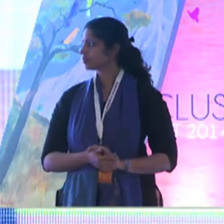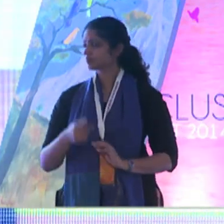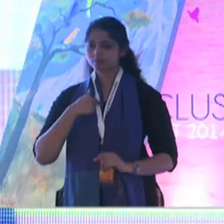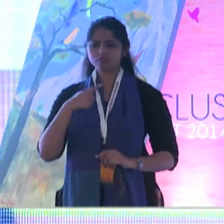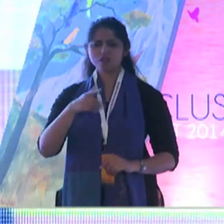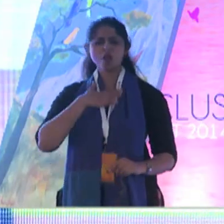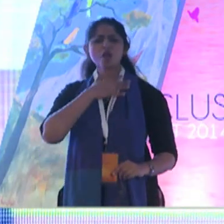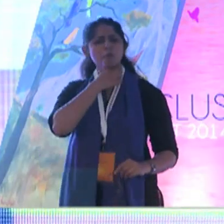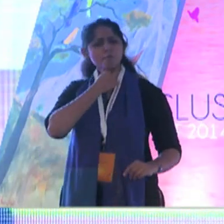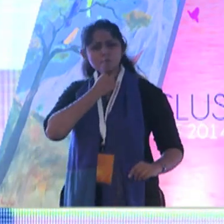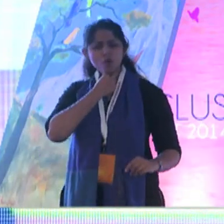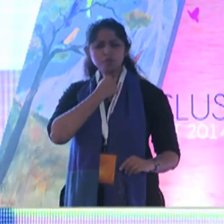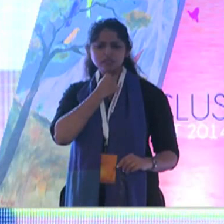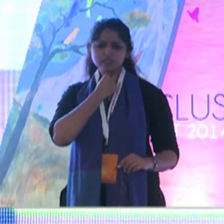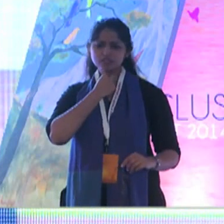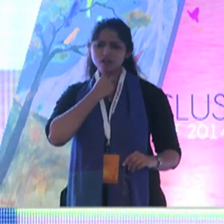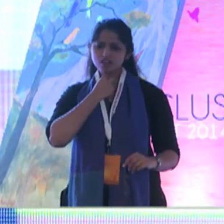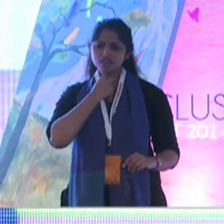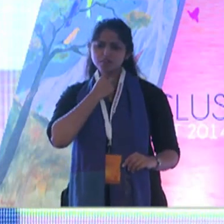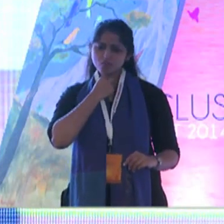I promise you,